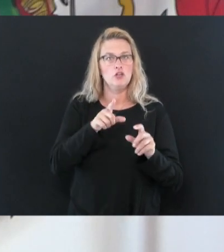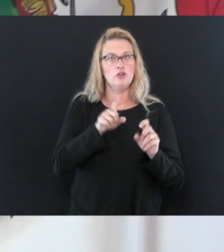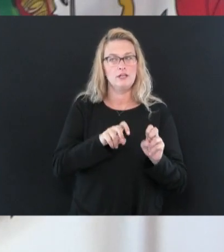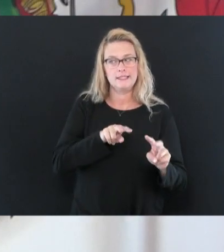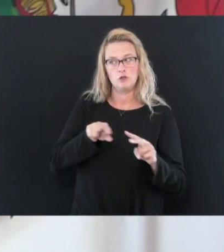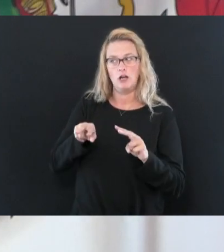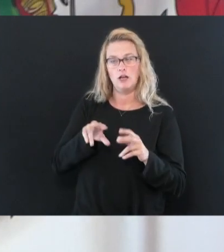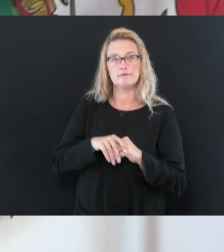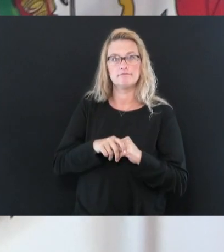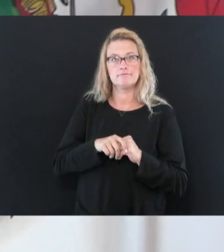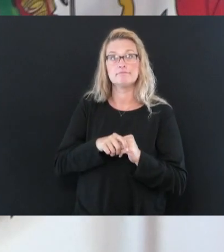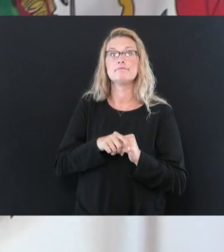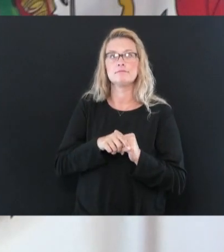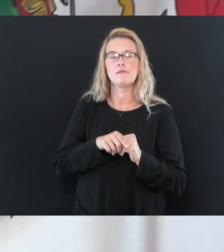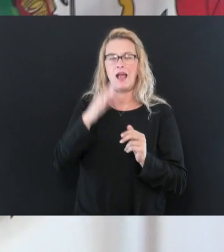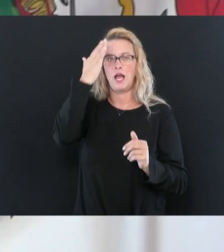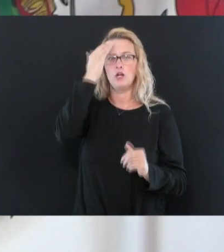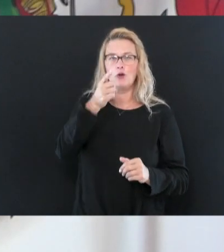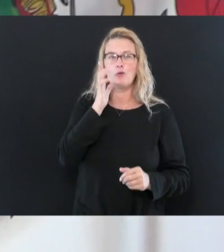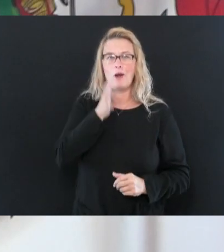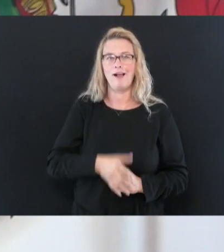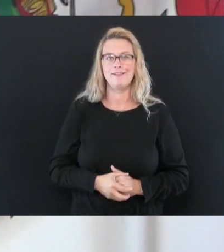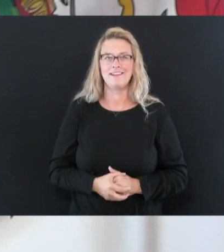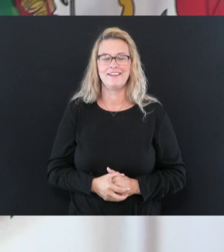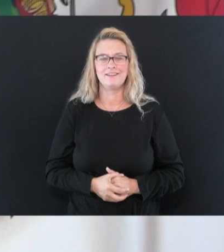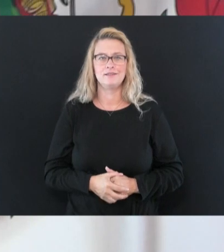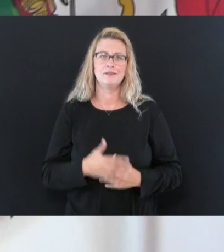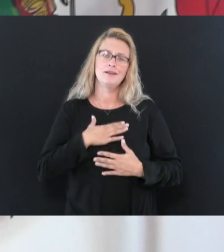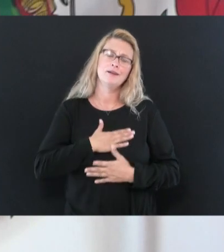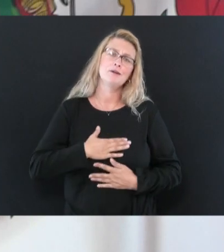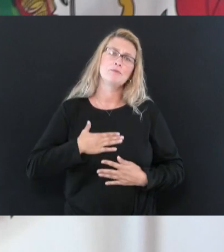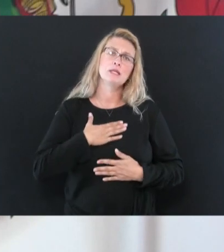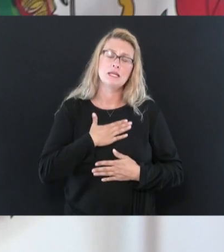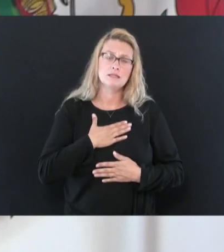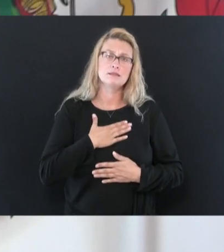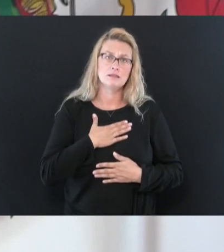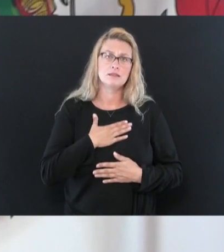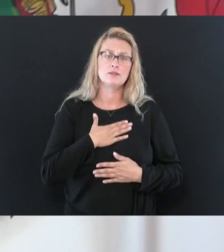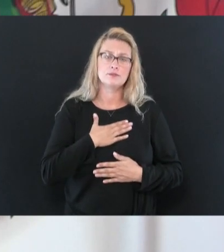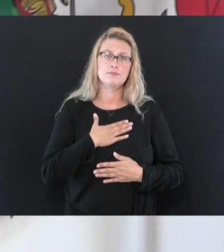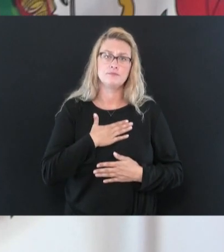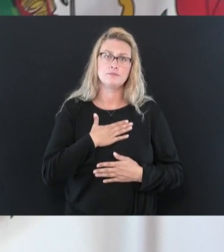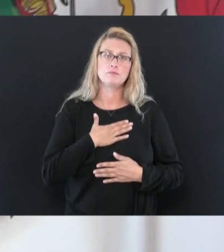will. And so just please know